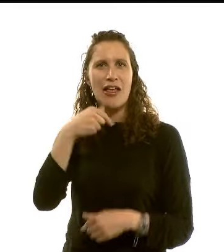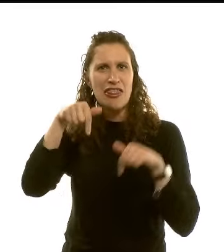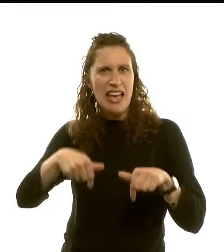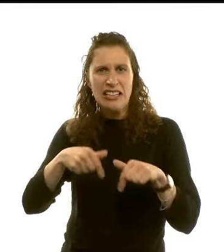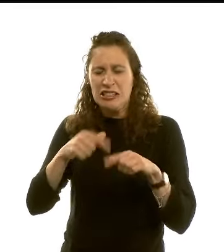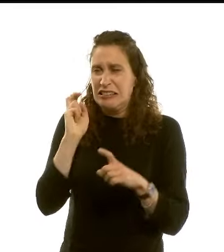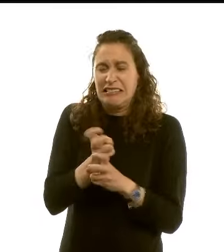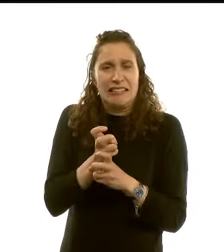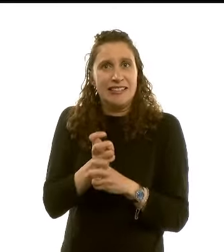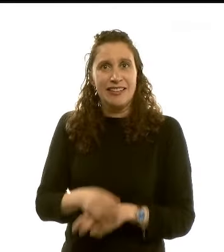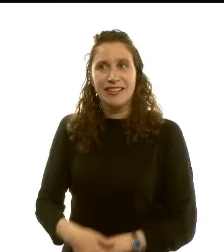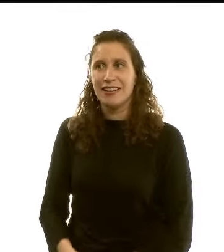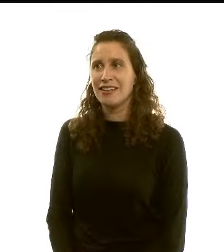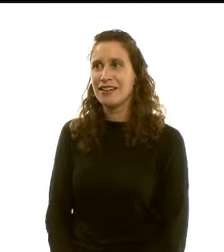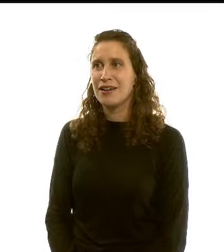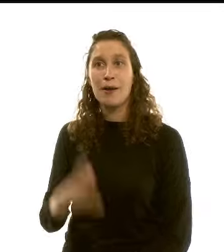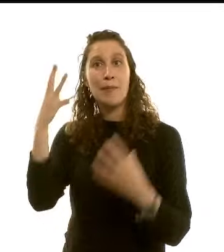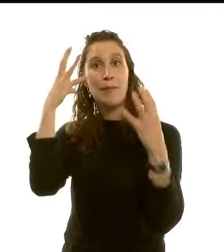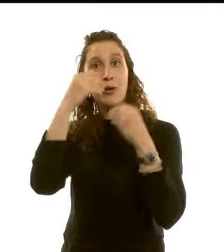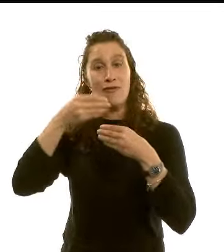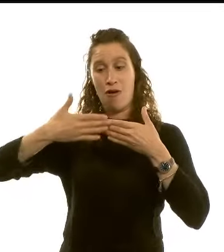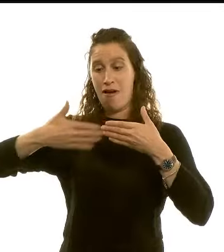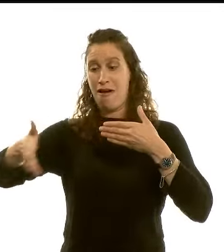Boom, it's a beautiful portal.